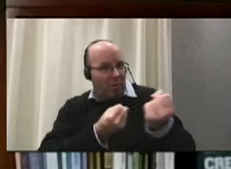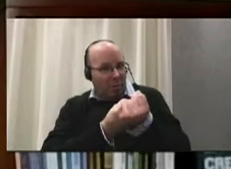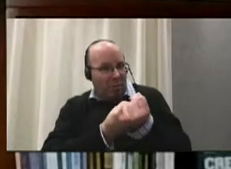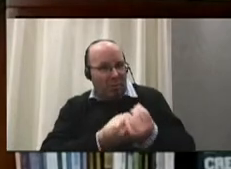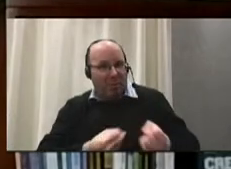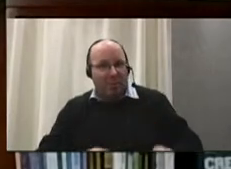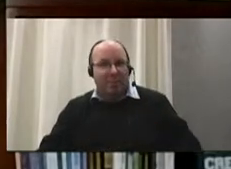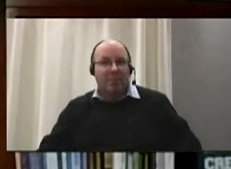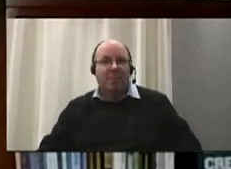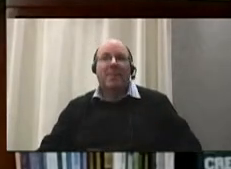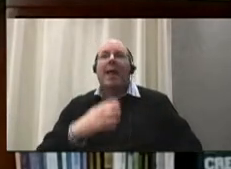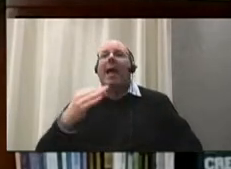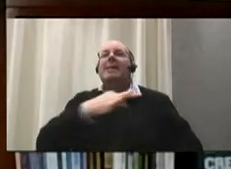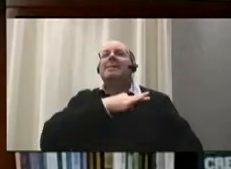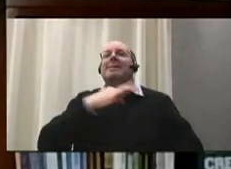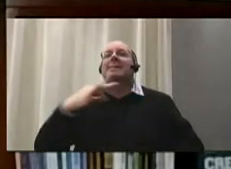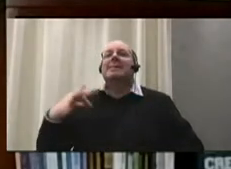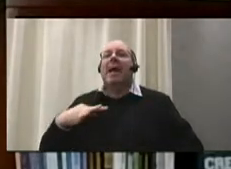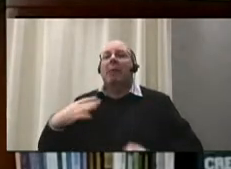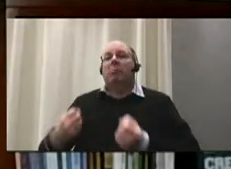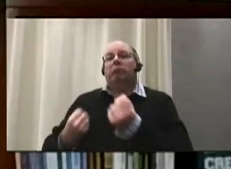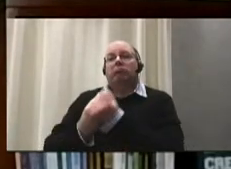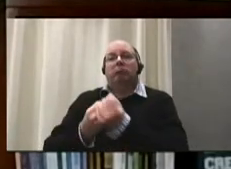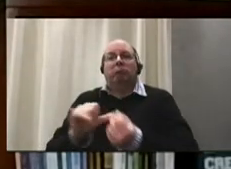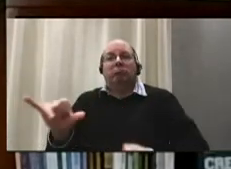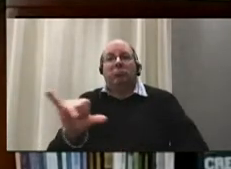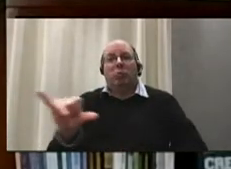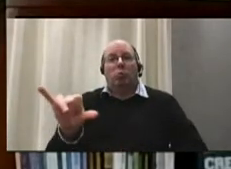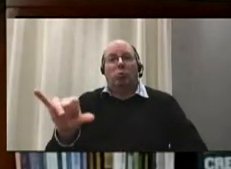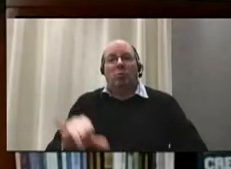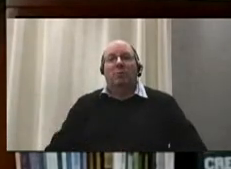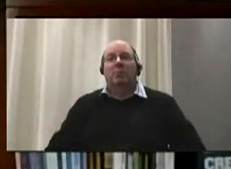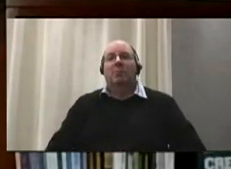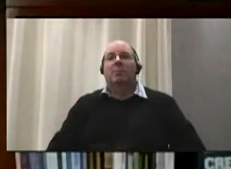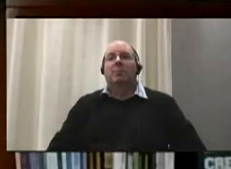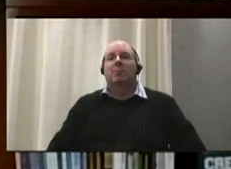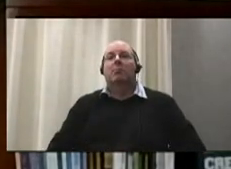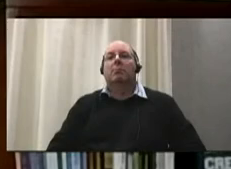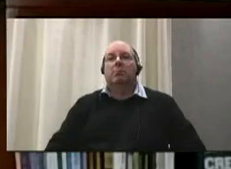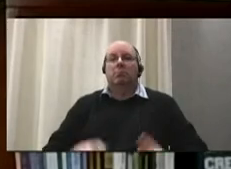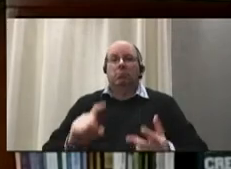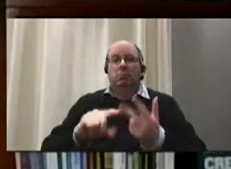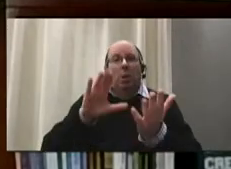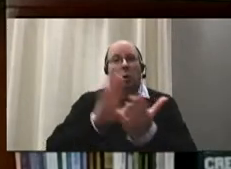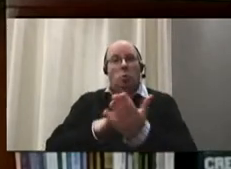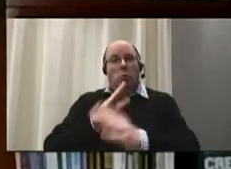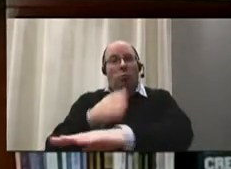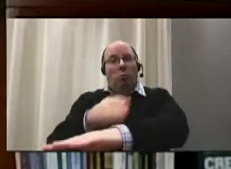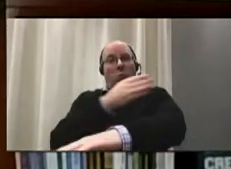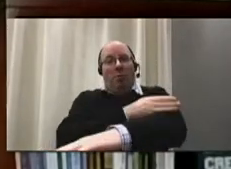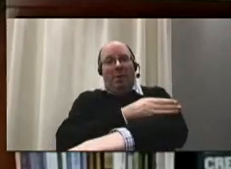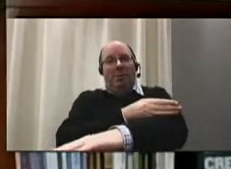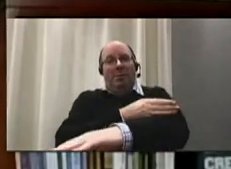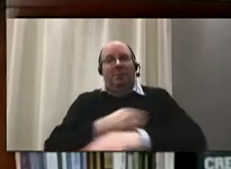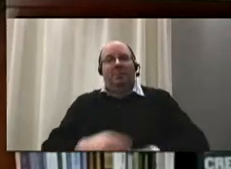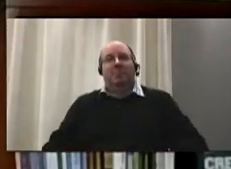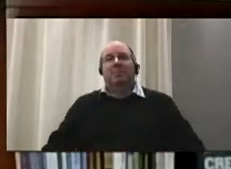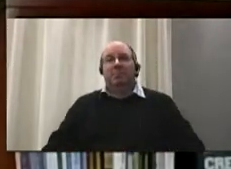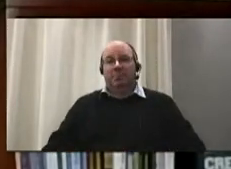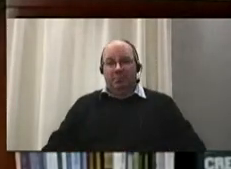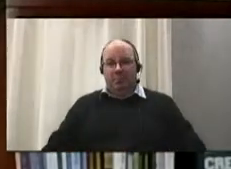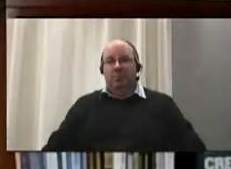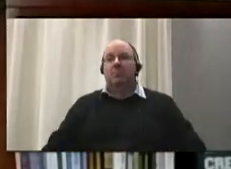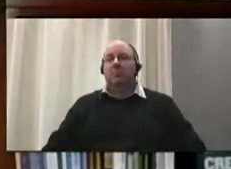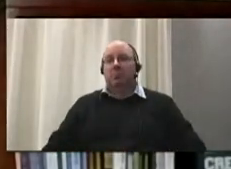students. And then I also want to focus on the process of school improvement. Now, school improvement has been around the process for a